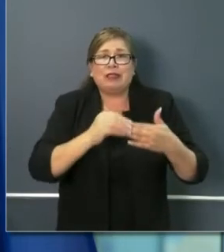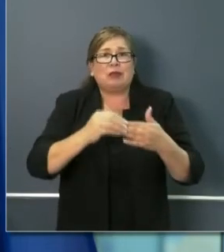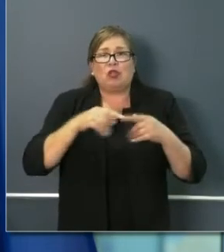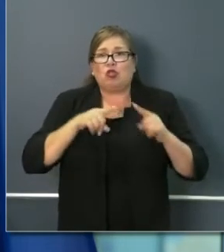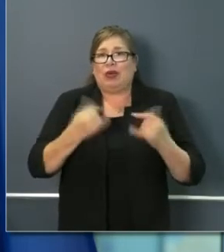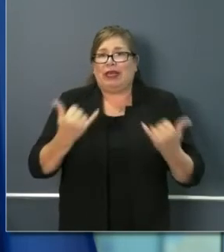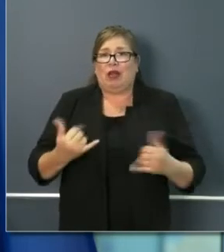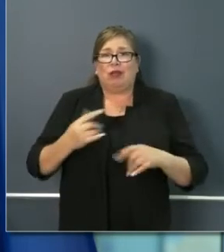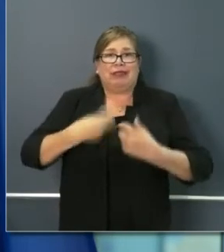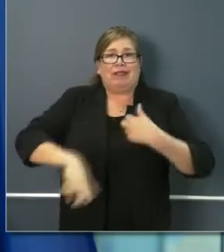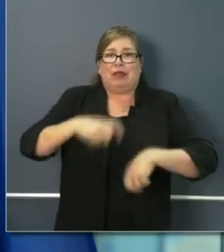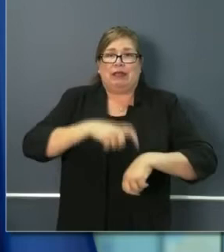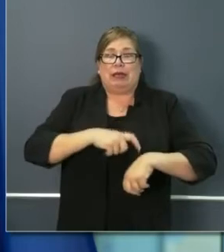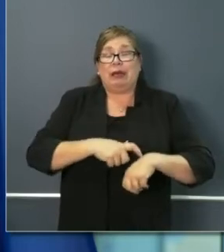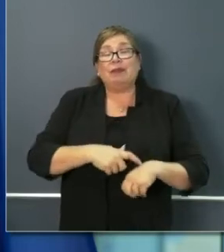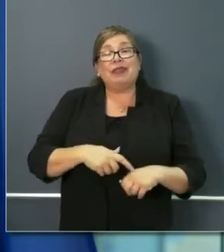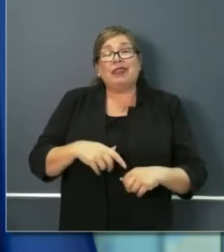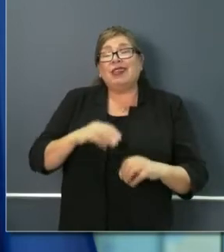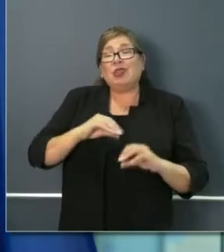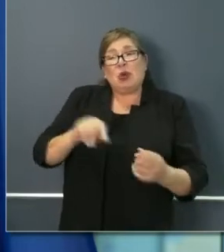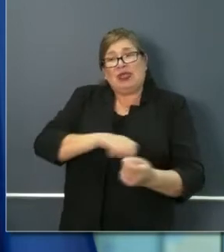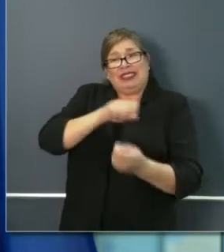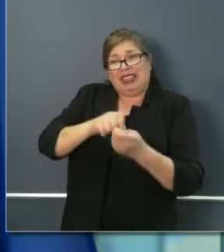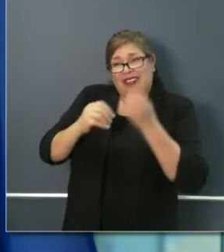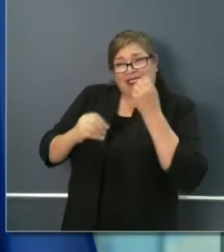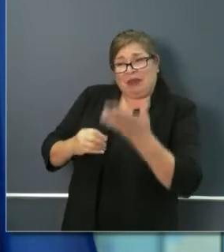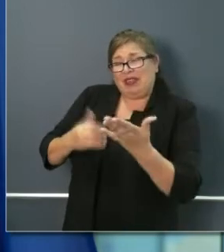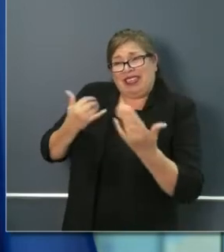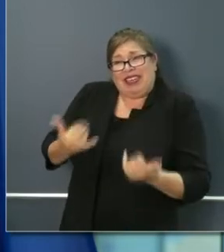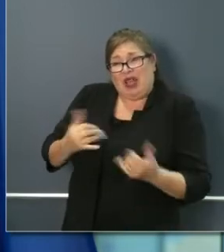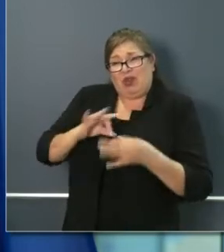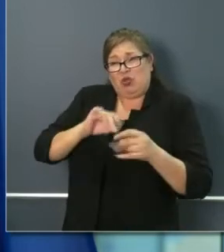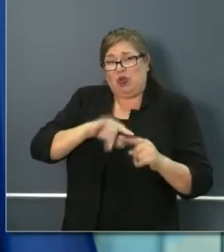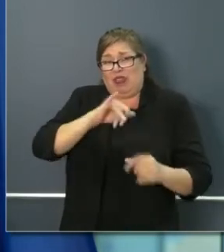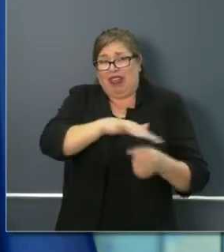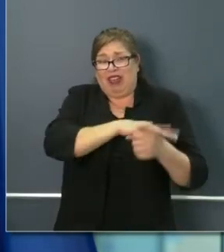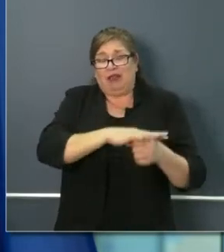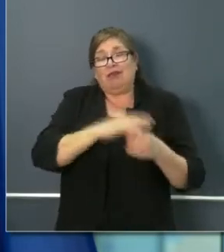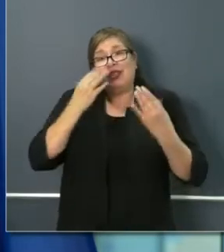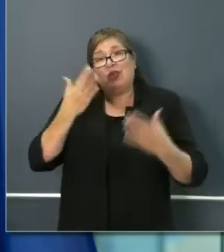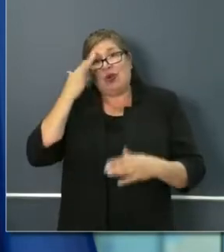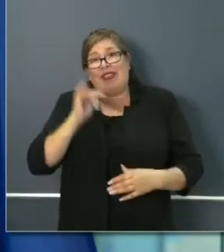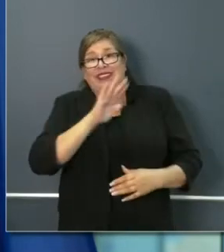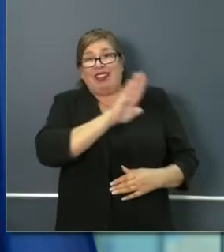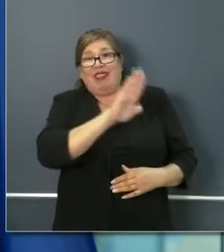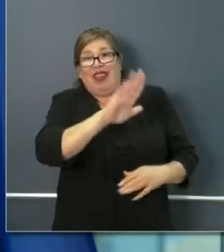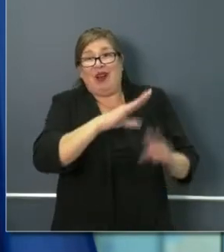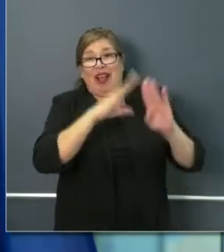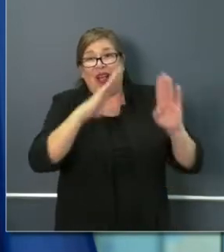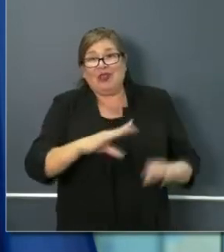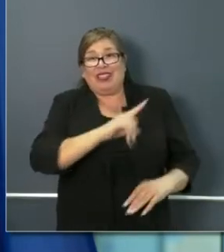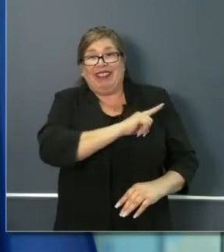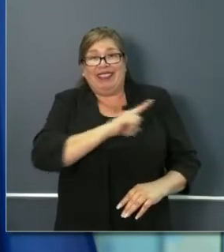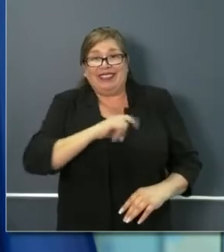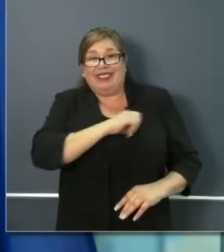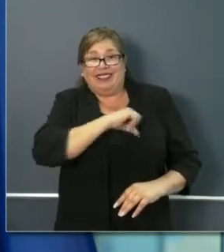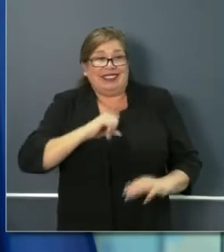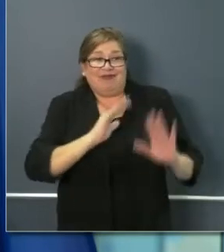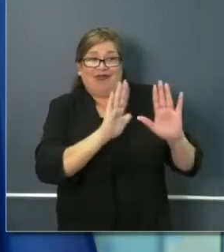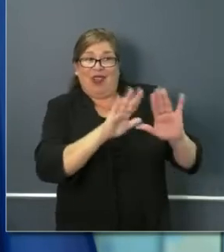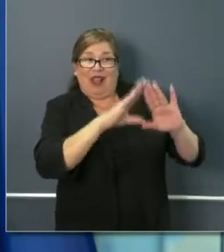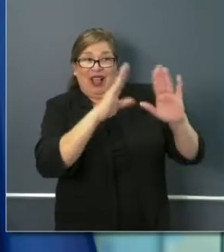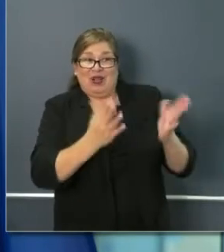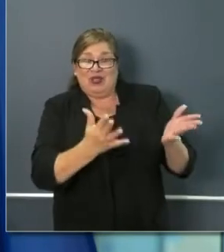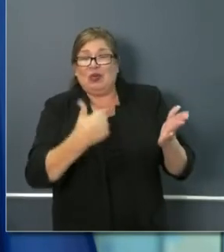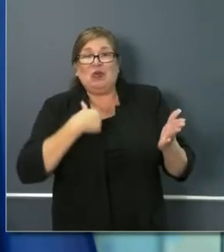So I don't have an update for you in that space except to say it's their house, their houses, legislative branch, and we